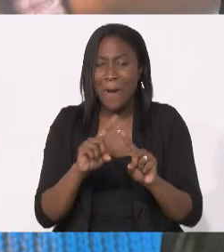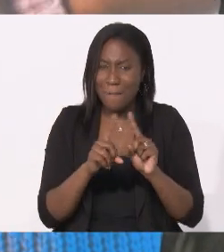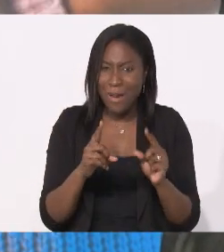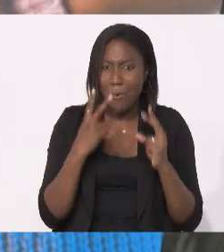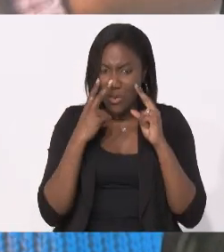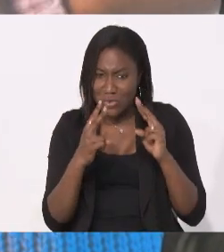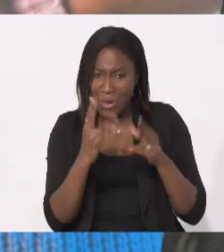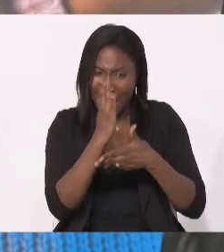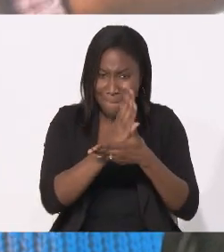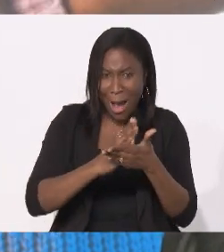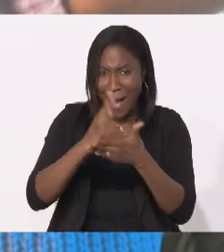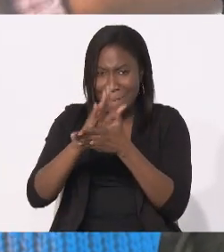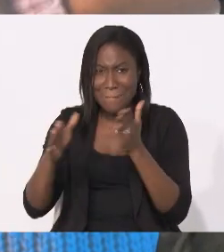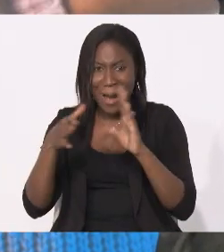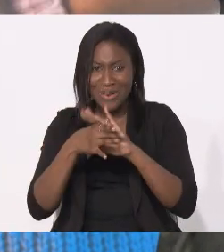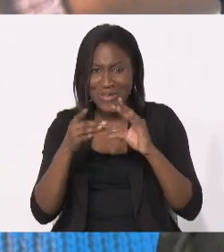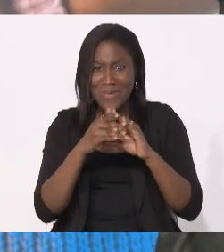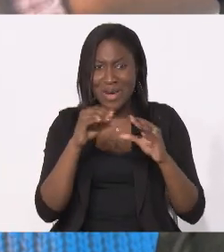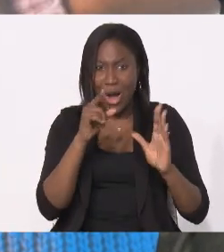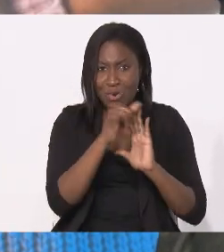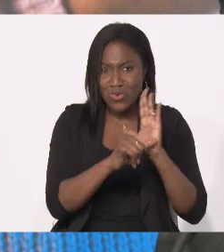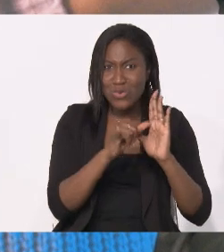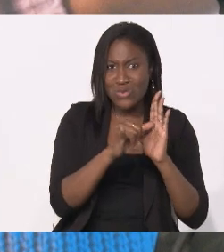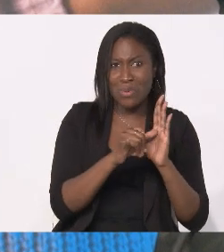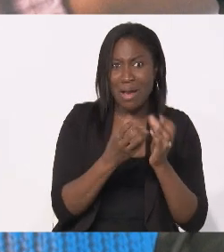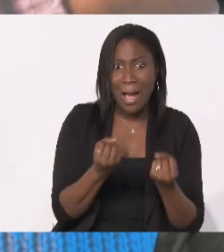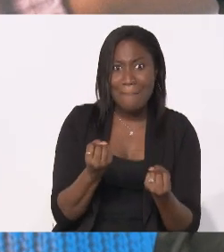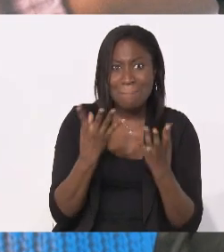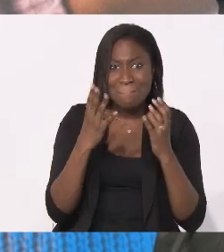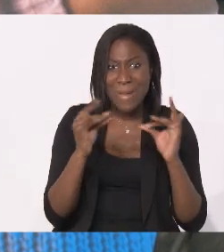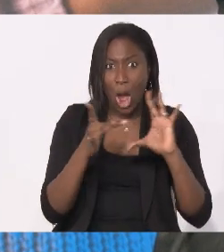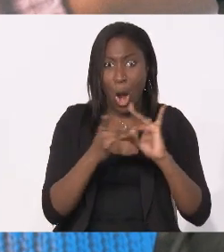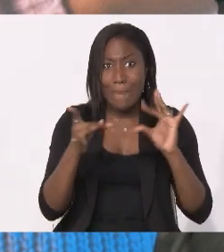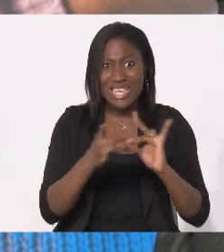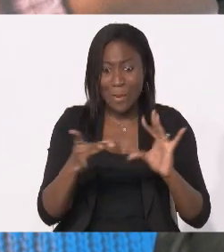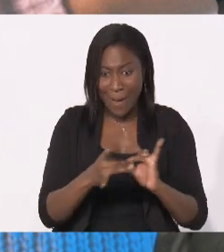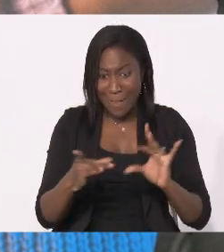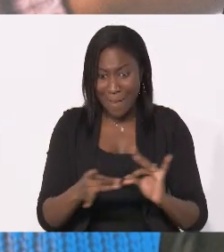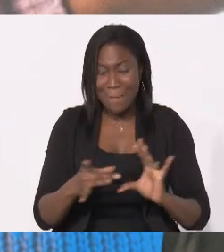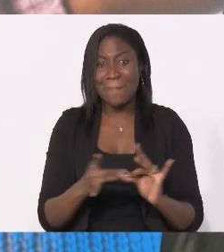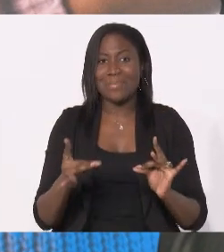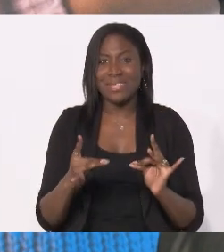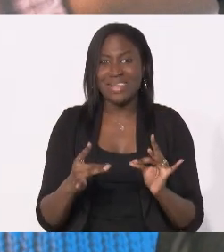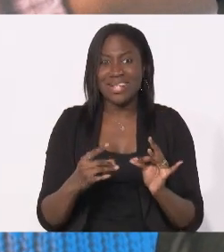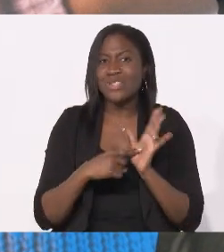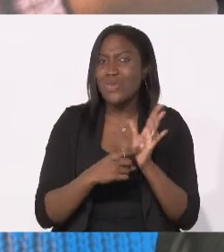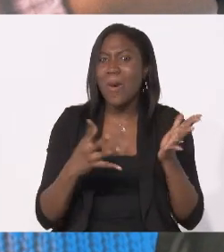a total cancellation. Or total postponement. We are looking to bring it back shortly.